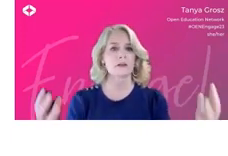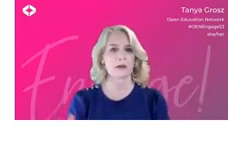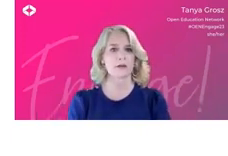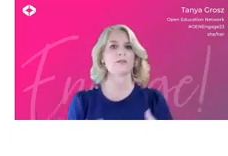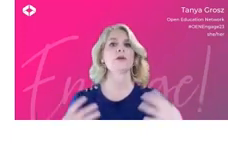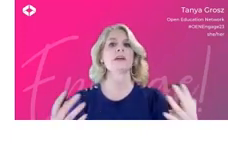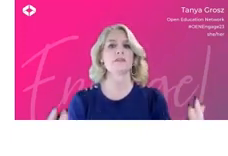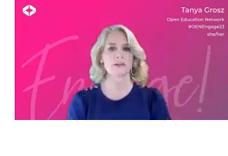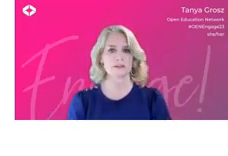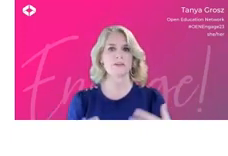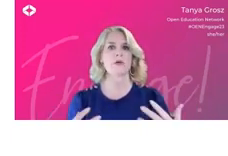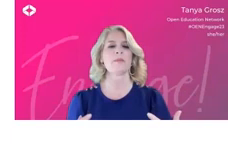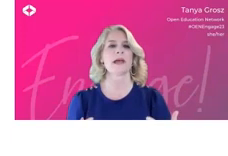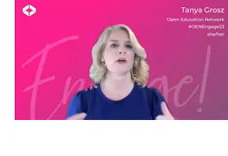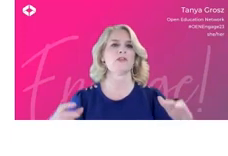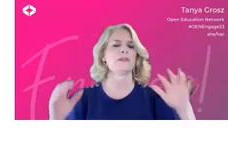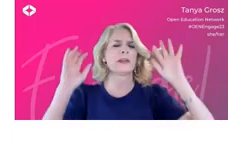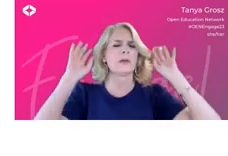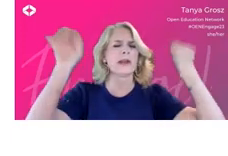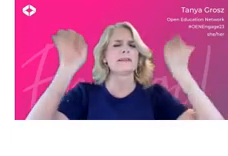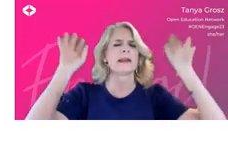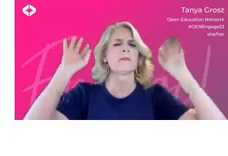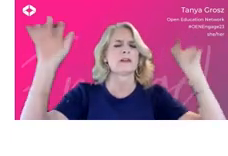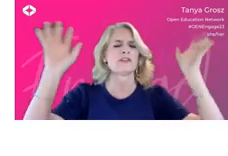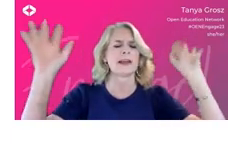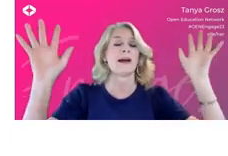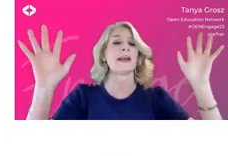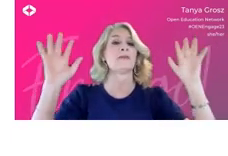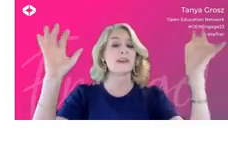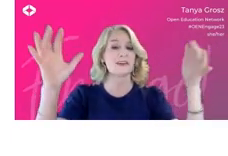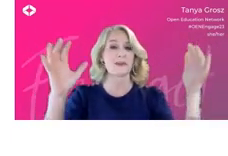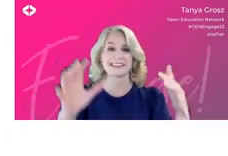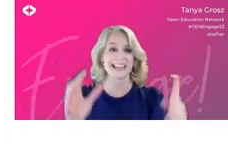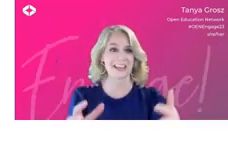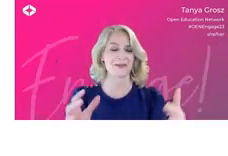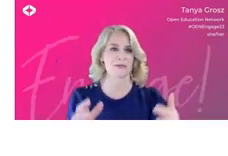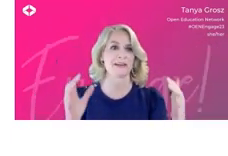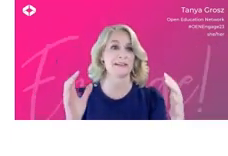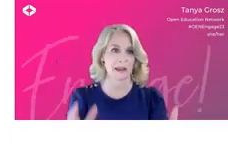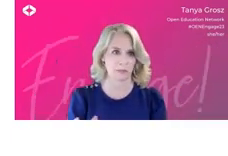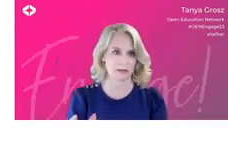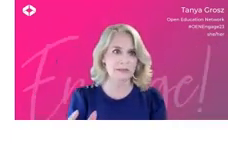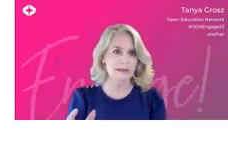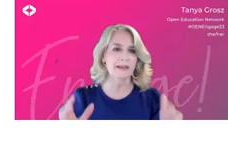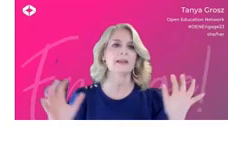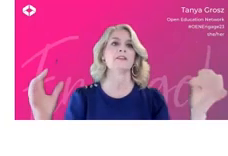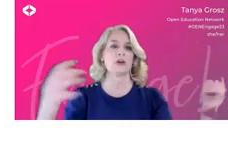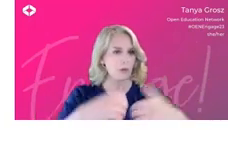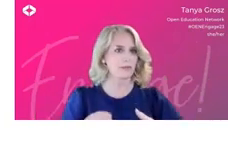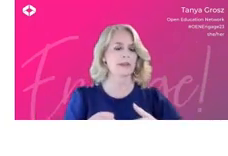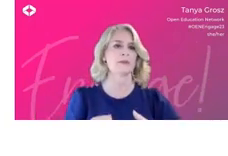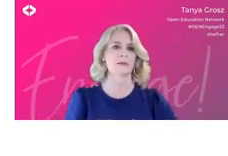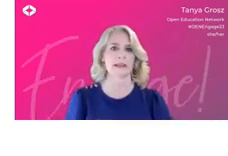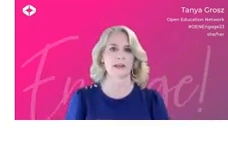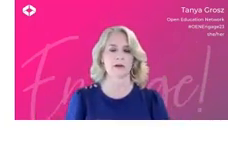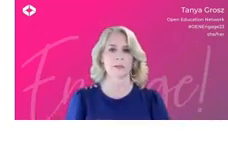seen a few definitions of open pedagogy. If you're like, wait a second, I'm not sure I got it. We are going to take you through examples. So